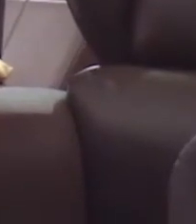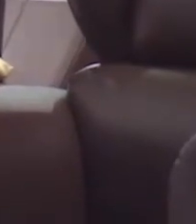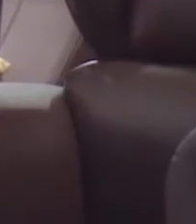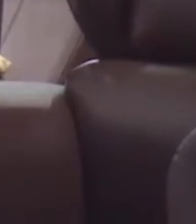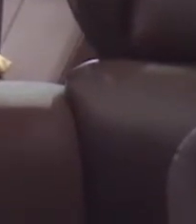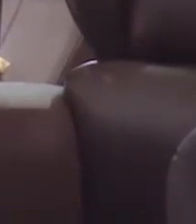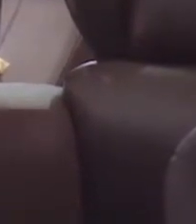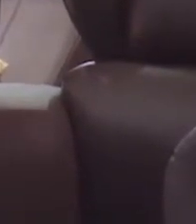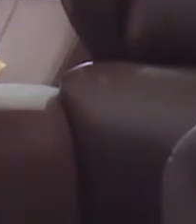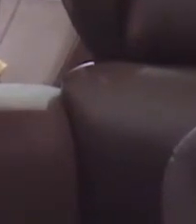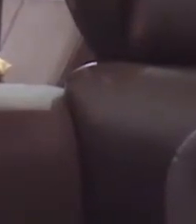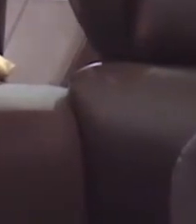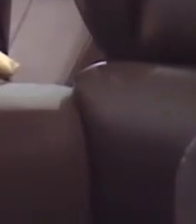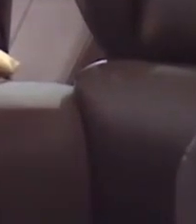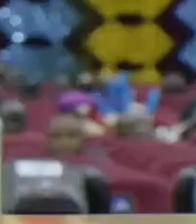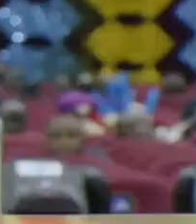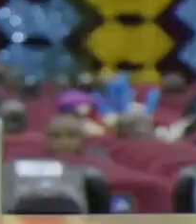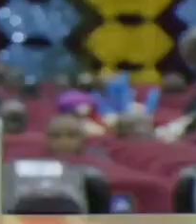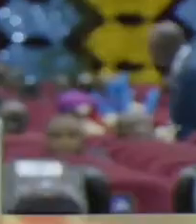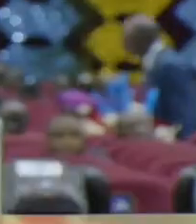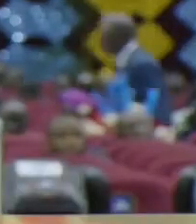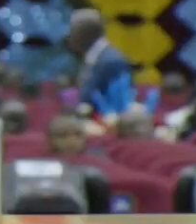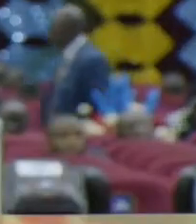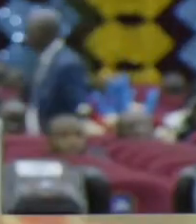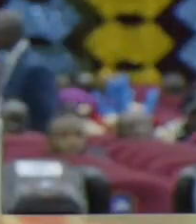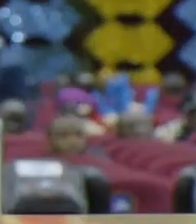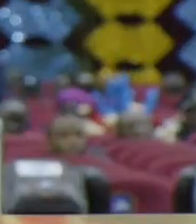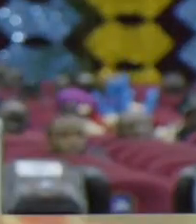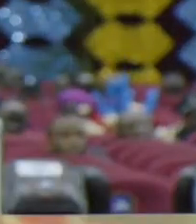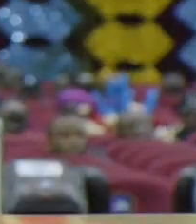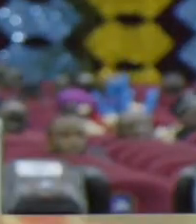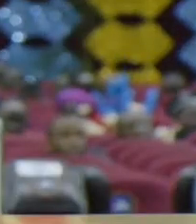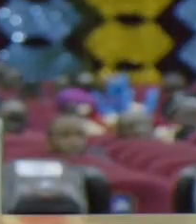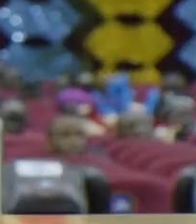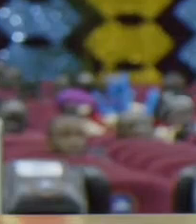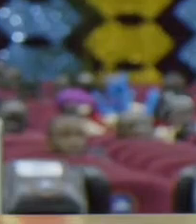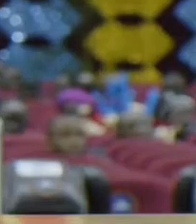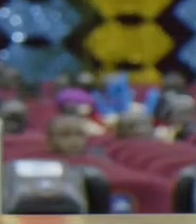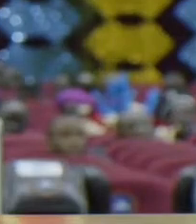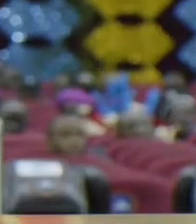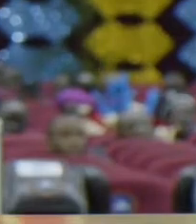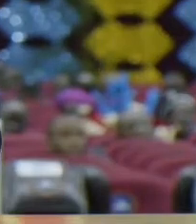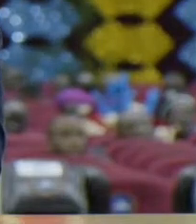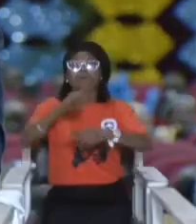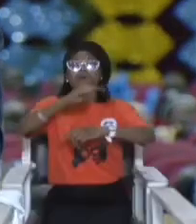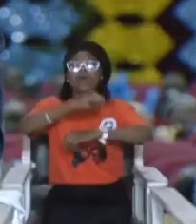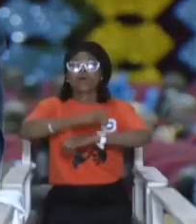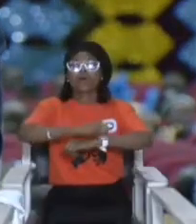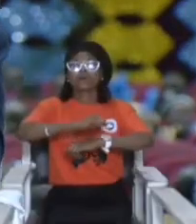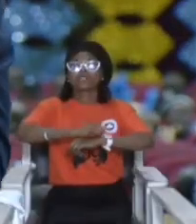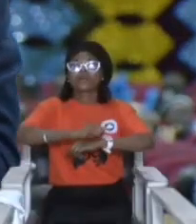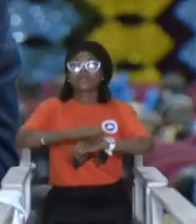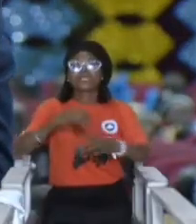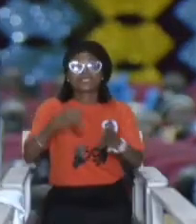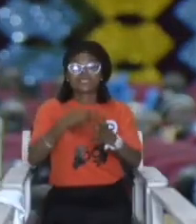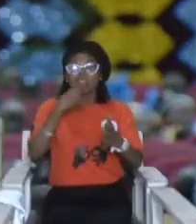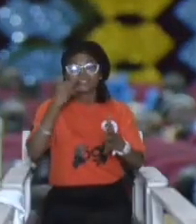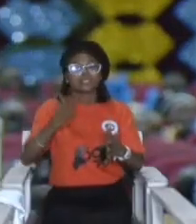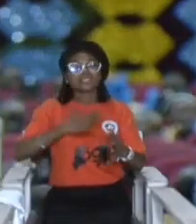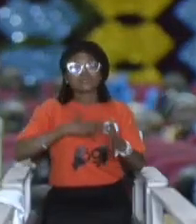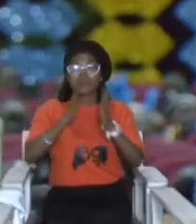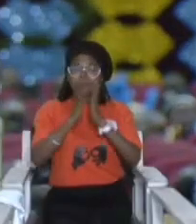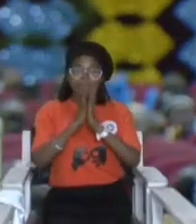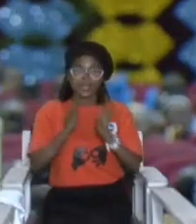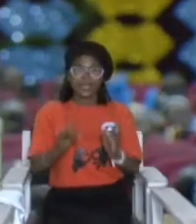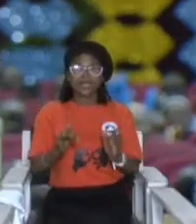your benevolence to share with you the same pulpit. It is my prayer,